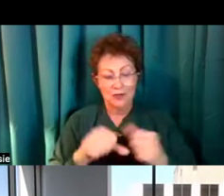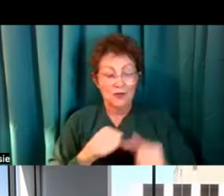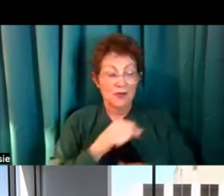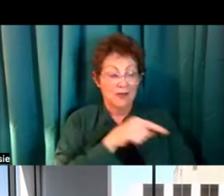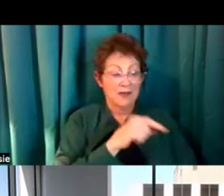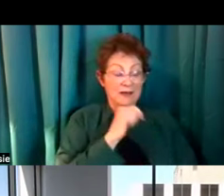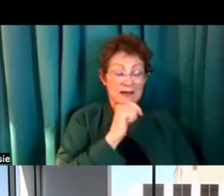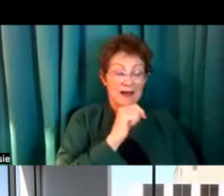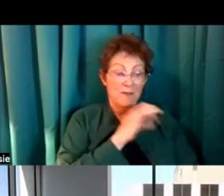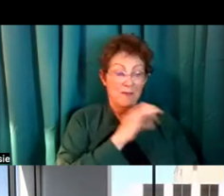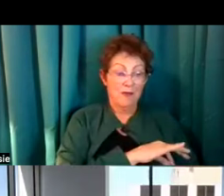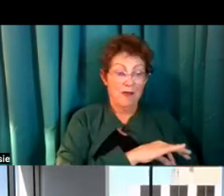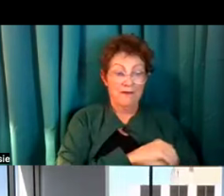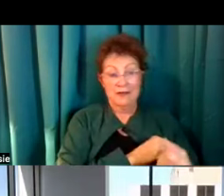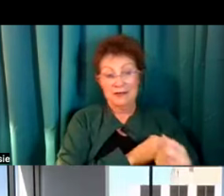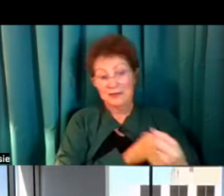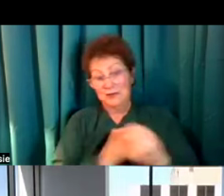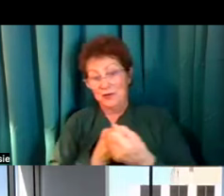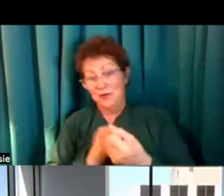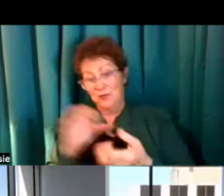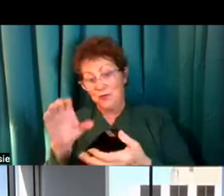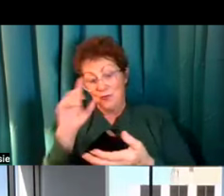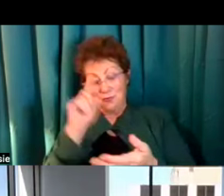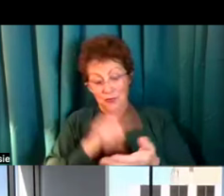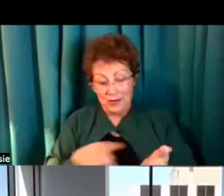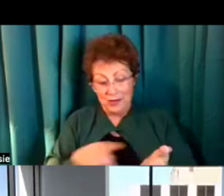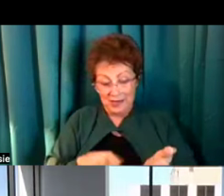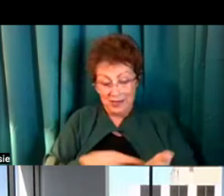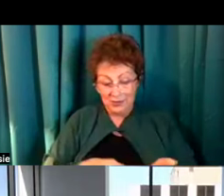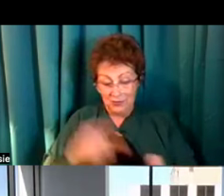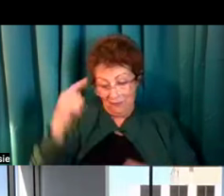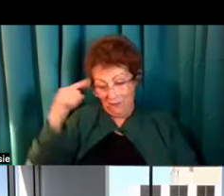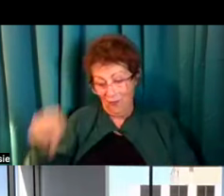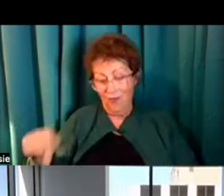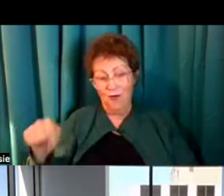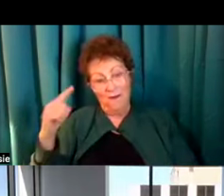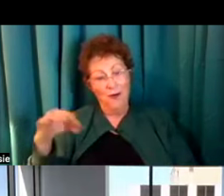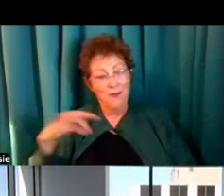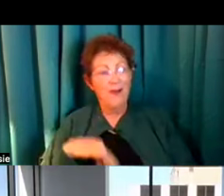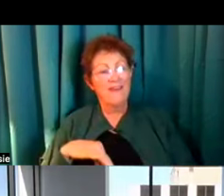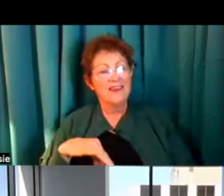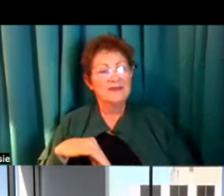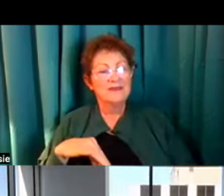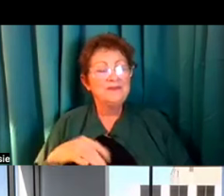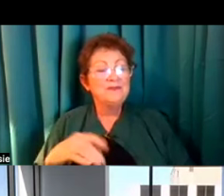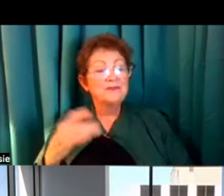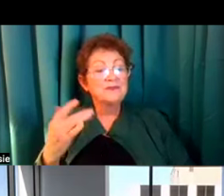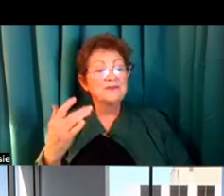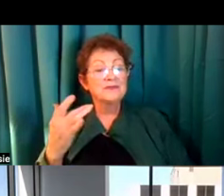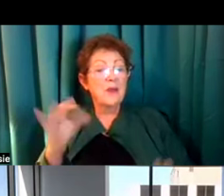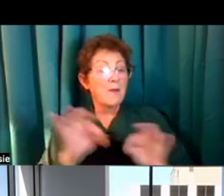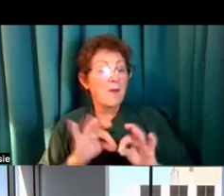could have a nonprofit that does research that does benefit the for-profit. The key with that is that the